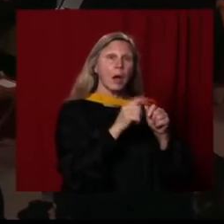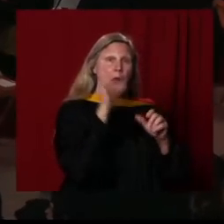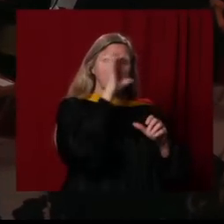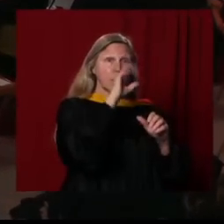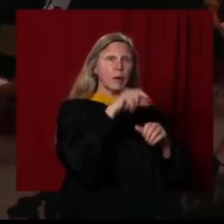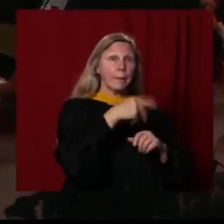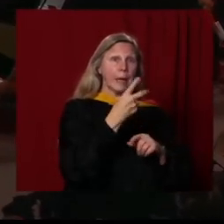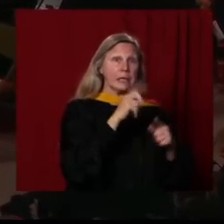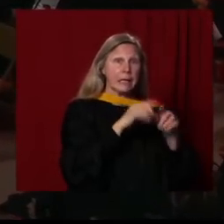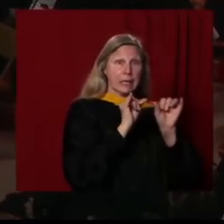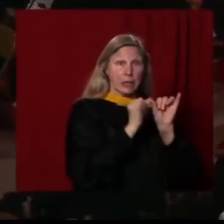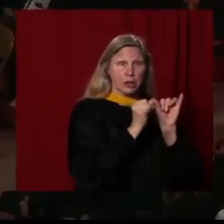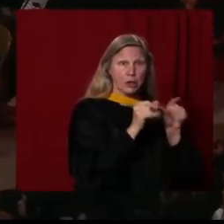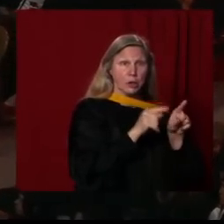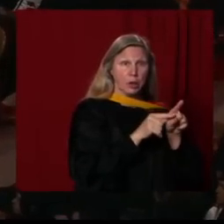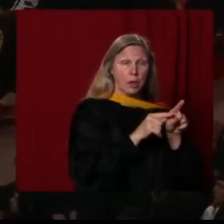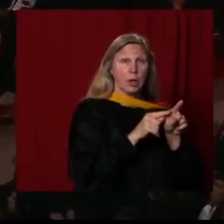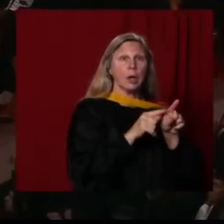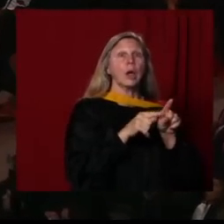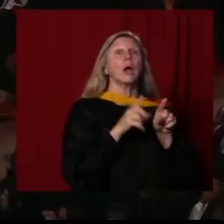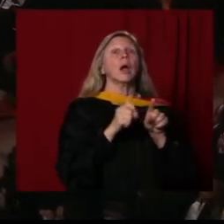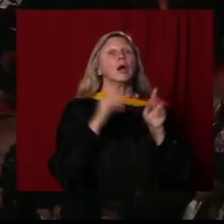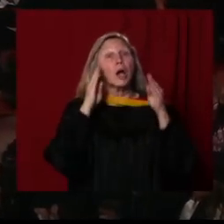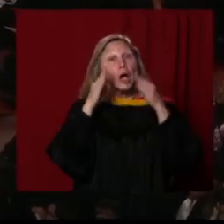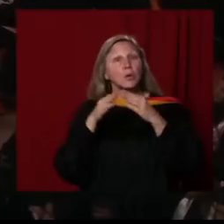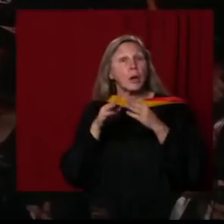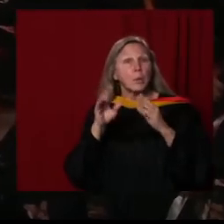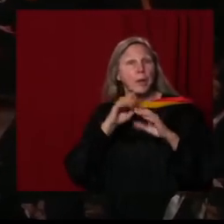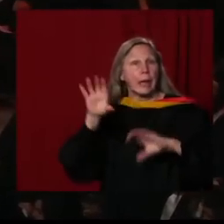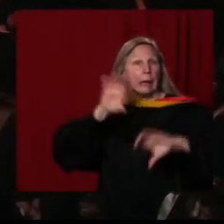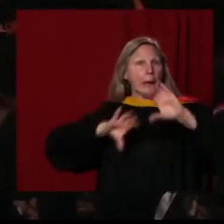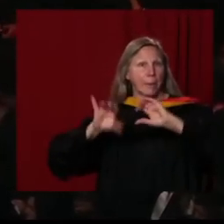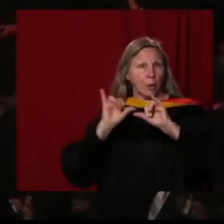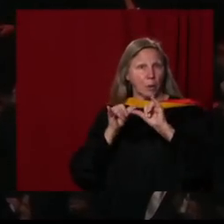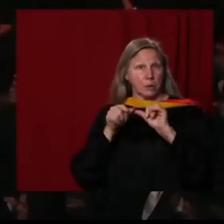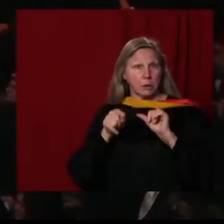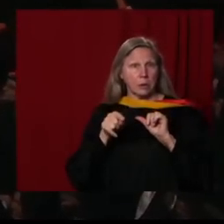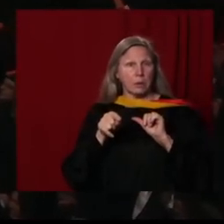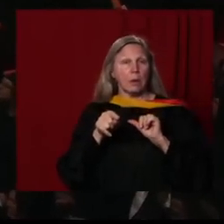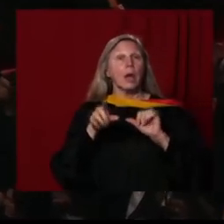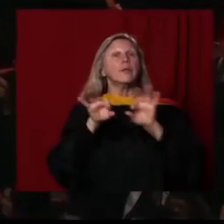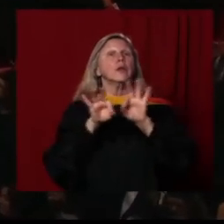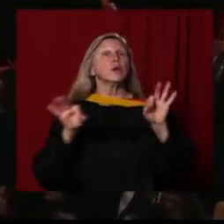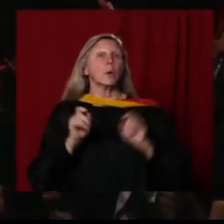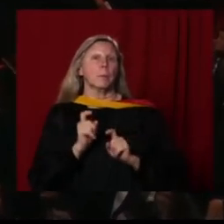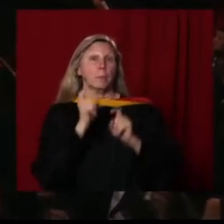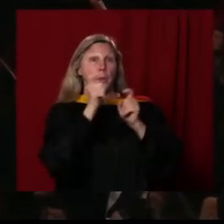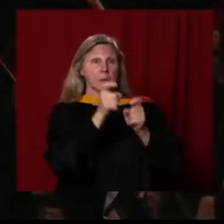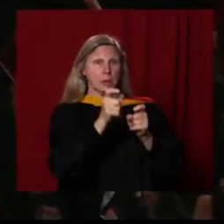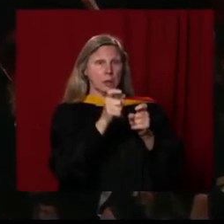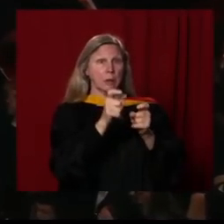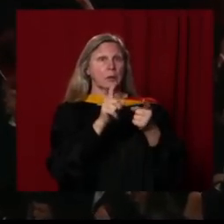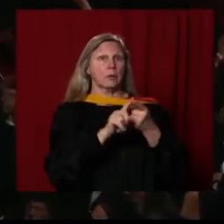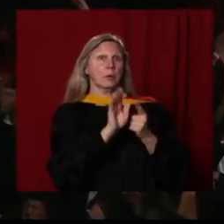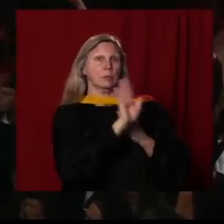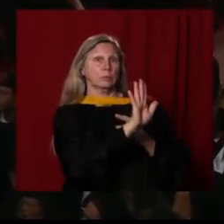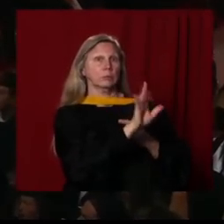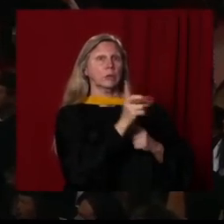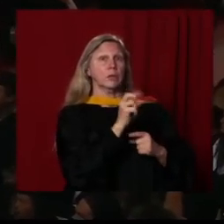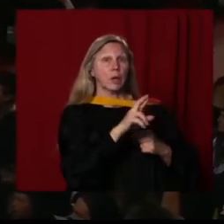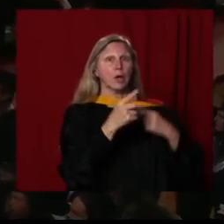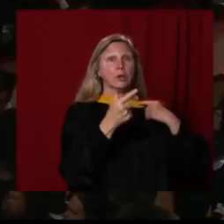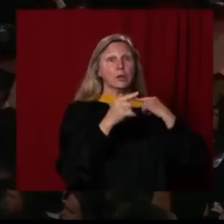in Engineering with a concentration in Chemical Engineering. The degree will be presented to Dr.